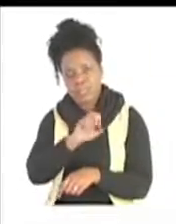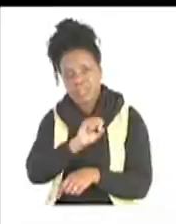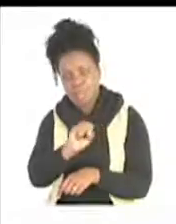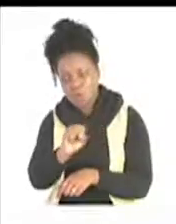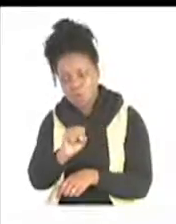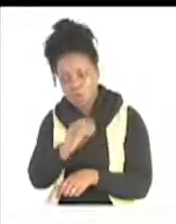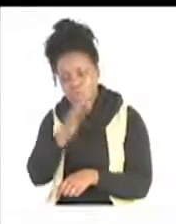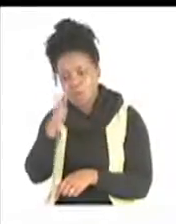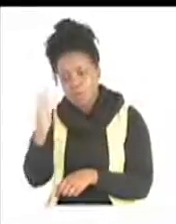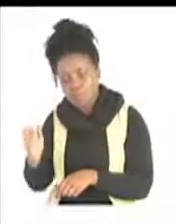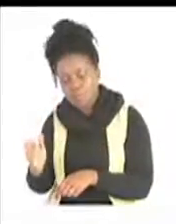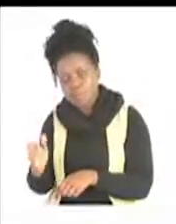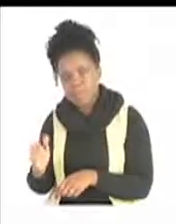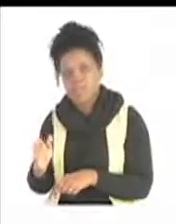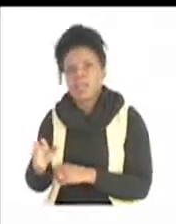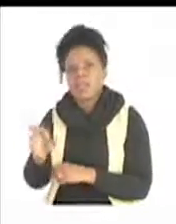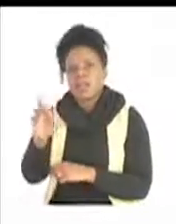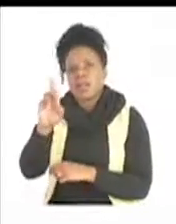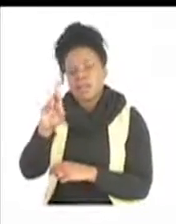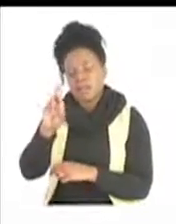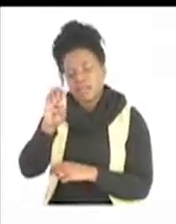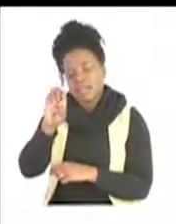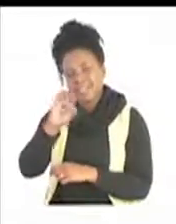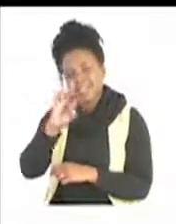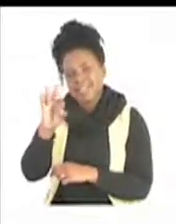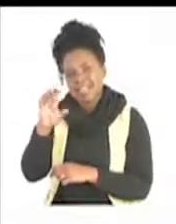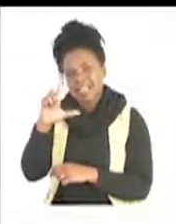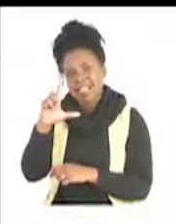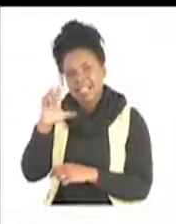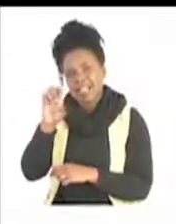we come to the example, I want